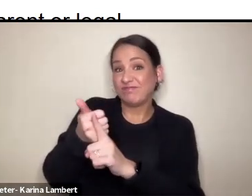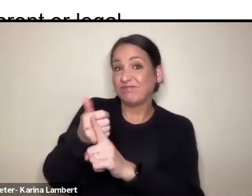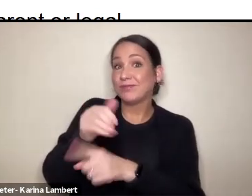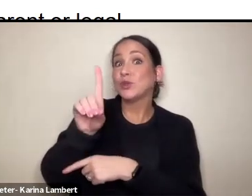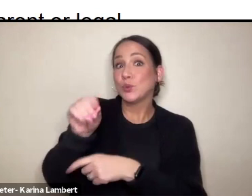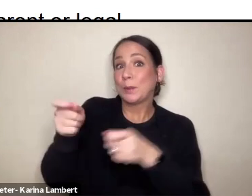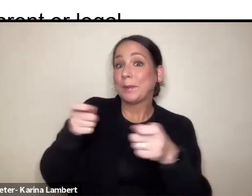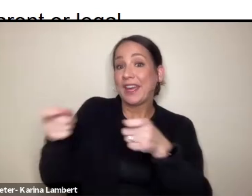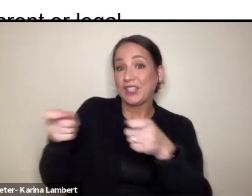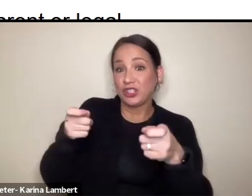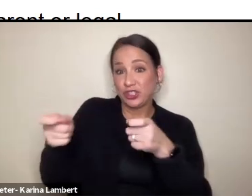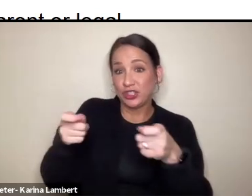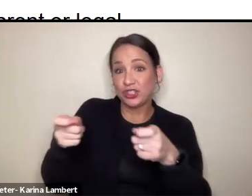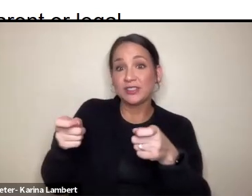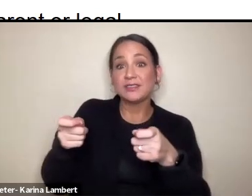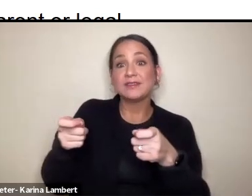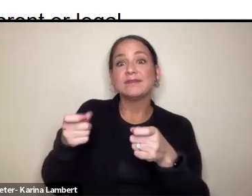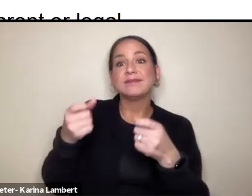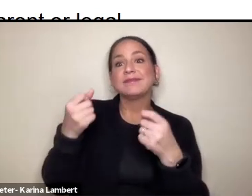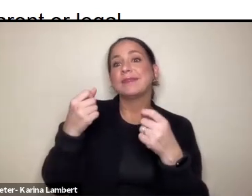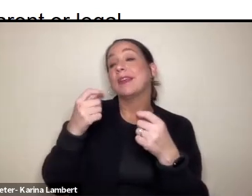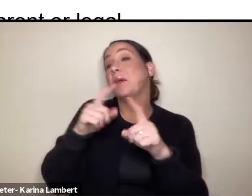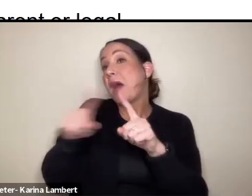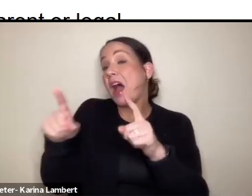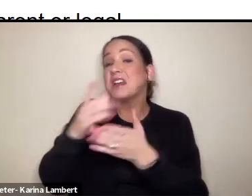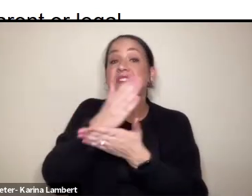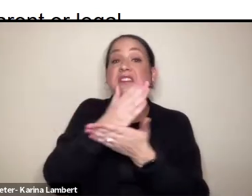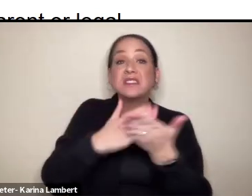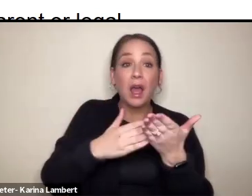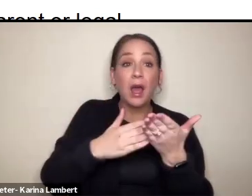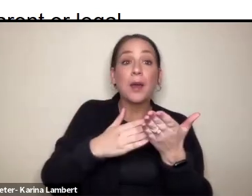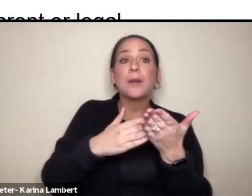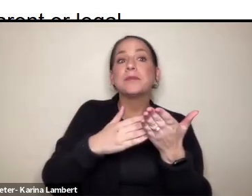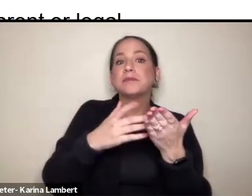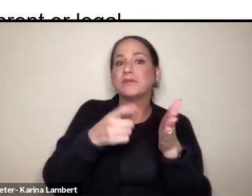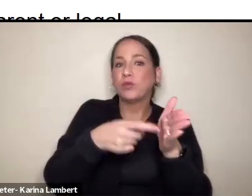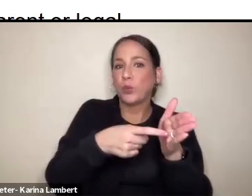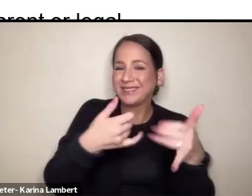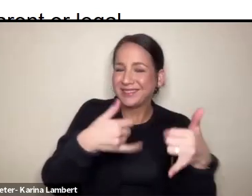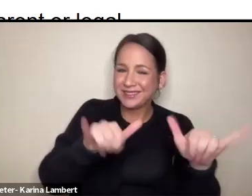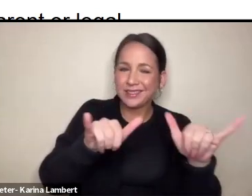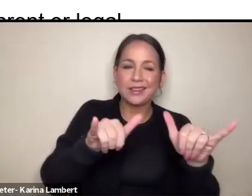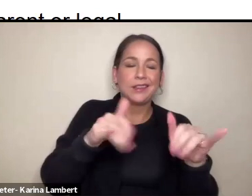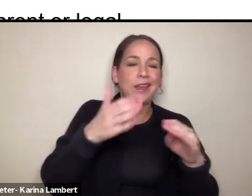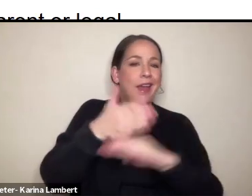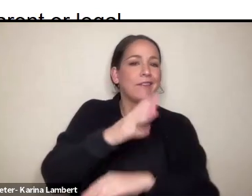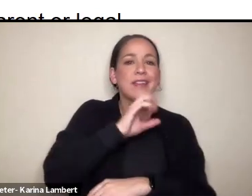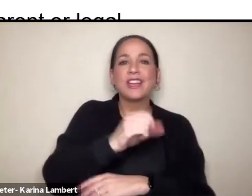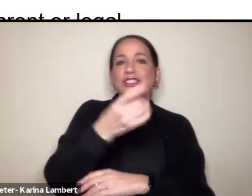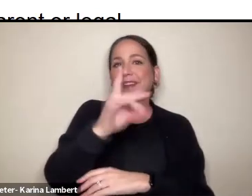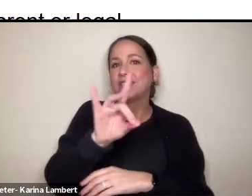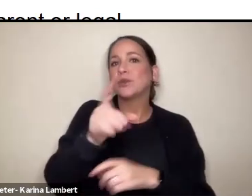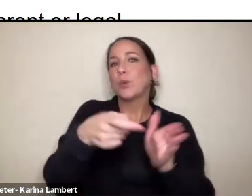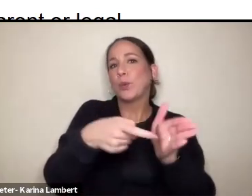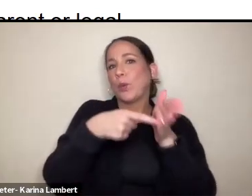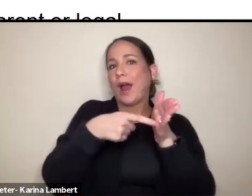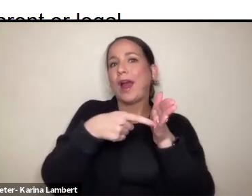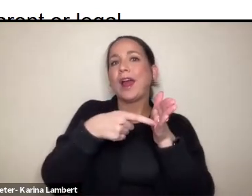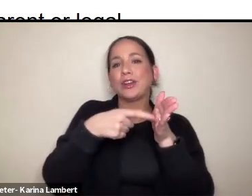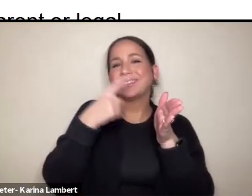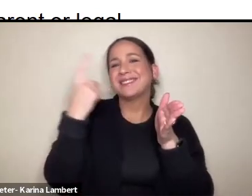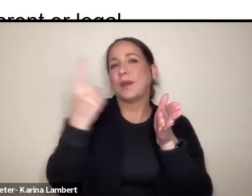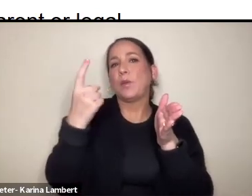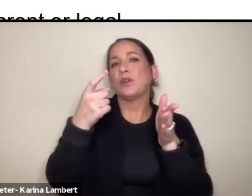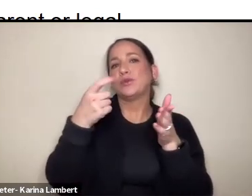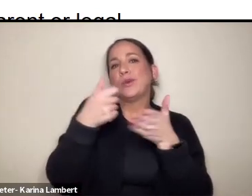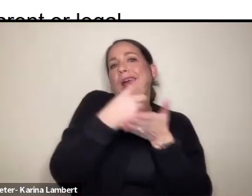of folks, even after the age of 18, either require the assistance of a family member to manage the account, or simply